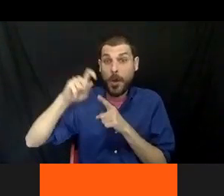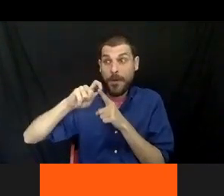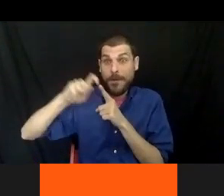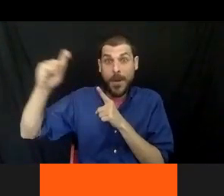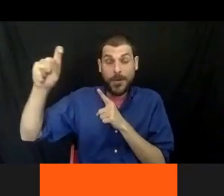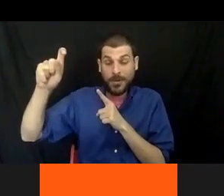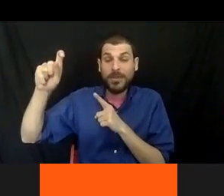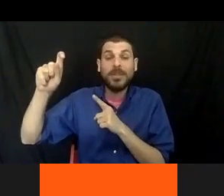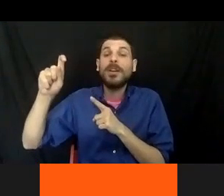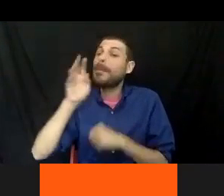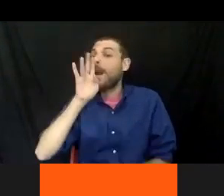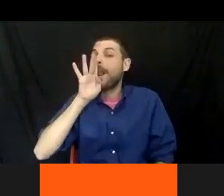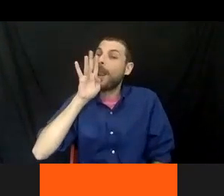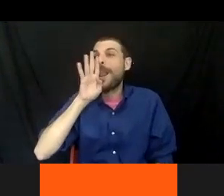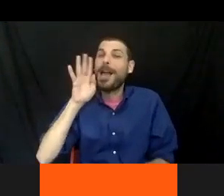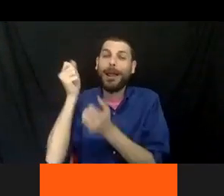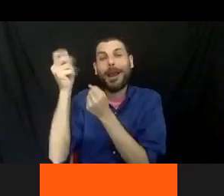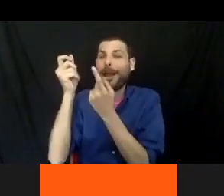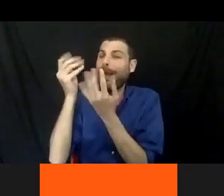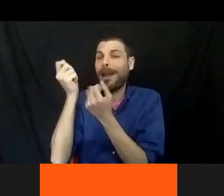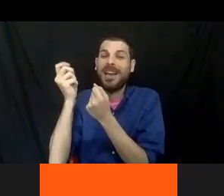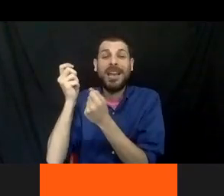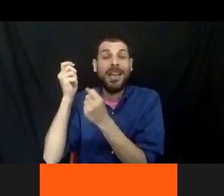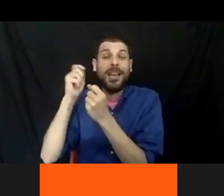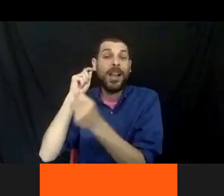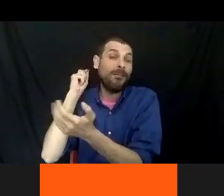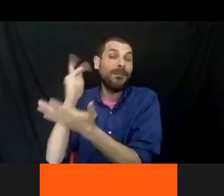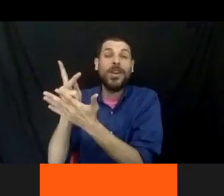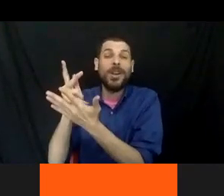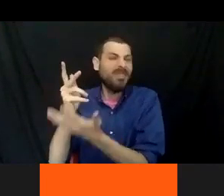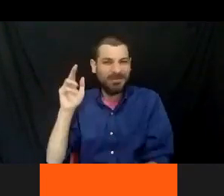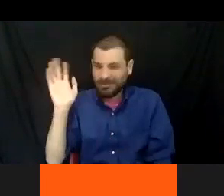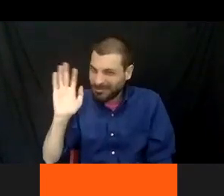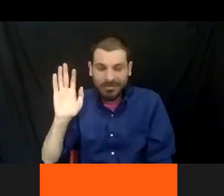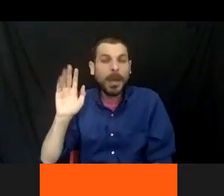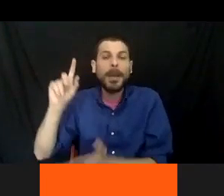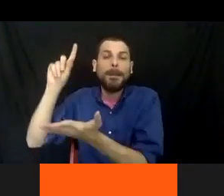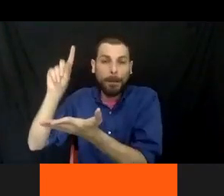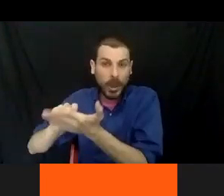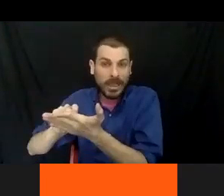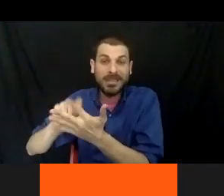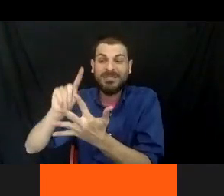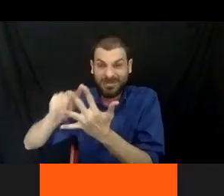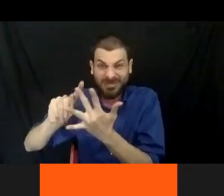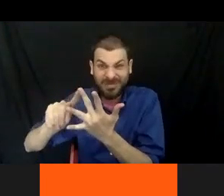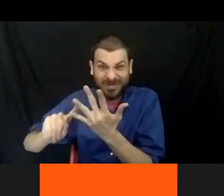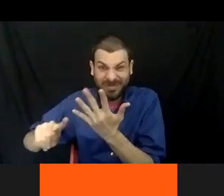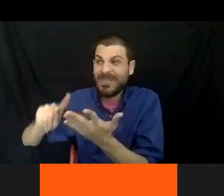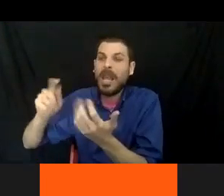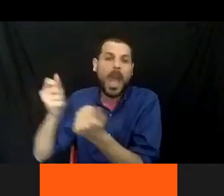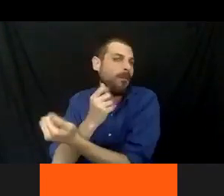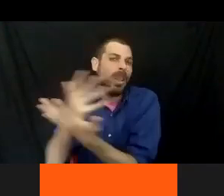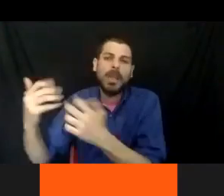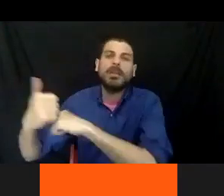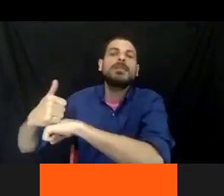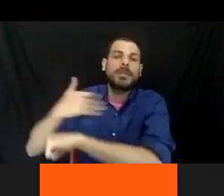in writing of the terms of the forbearance and the repayment. You may not always get